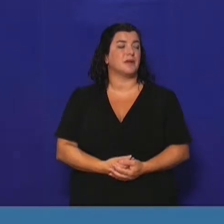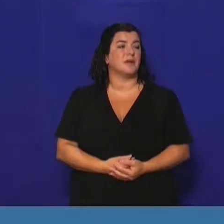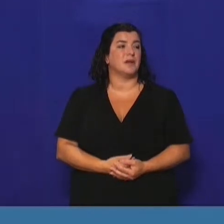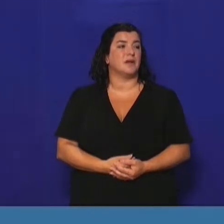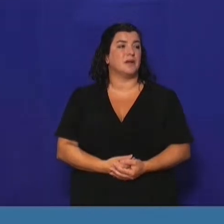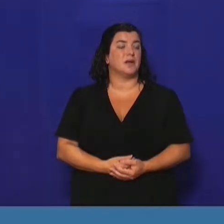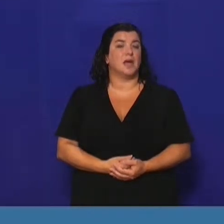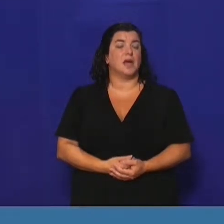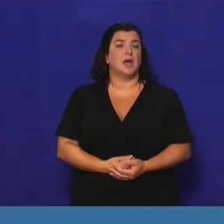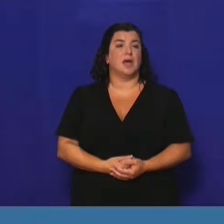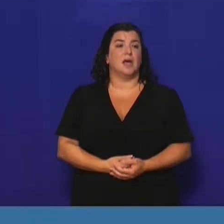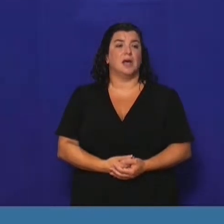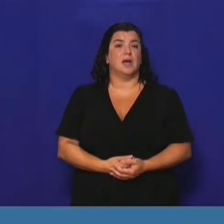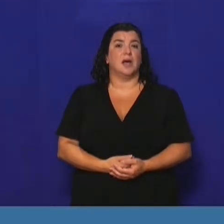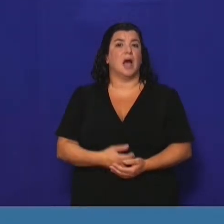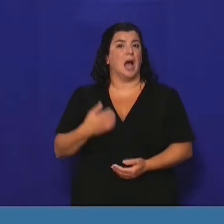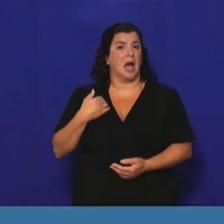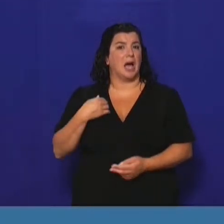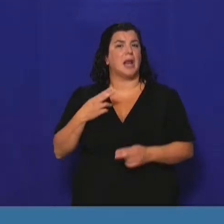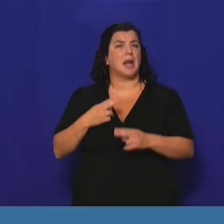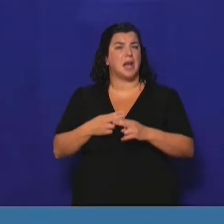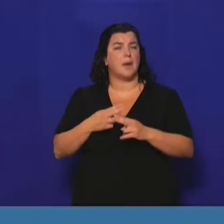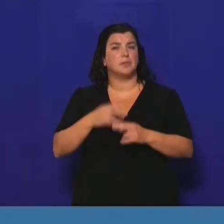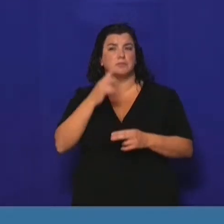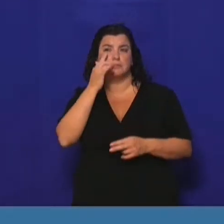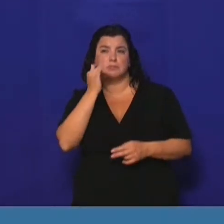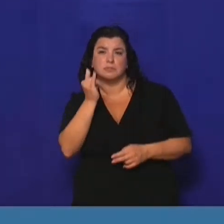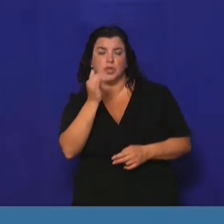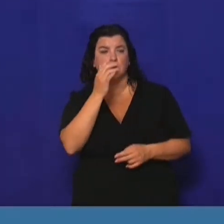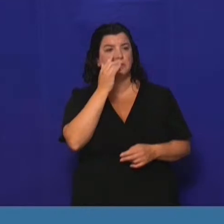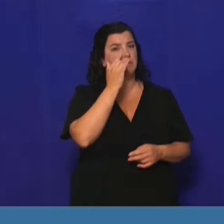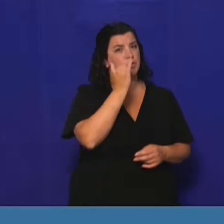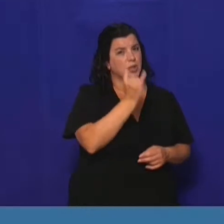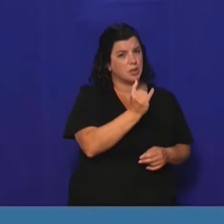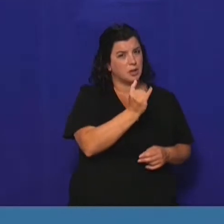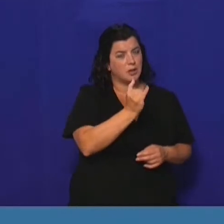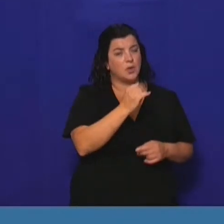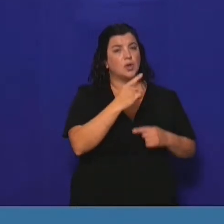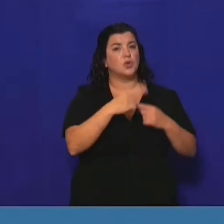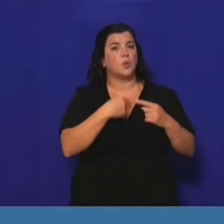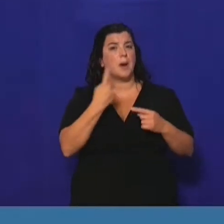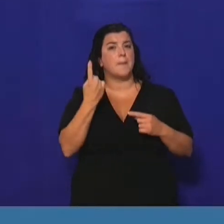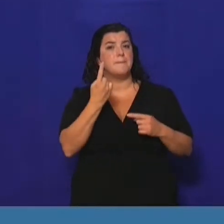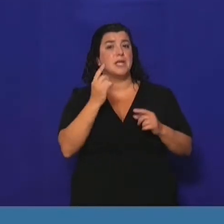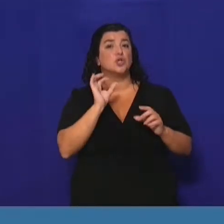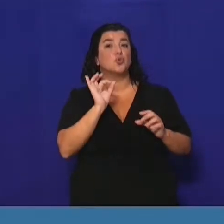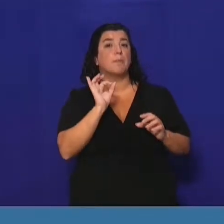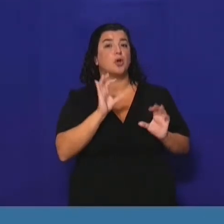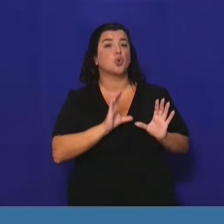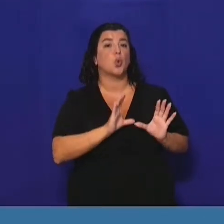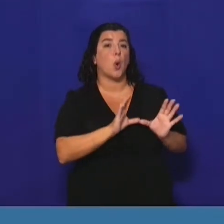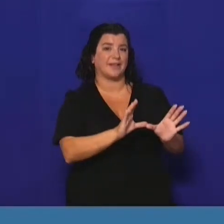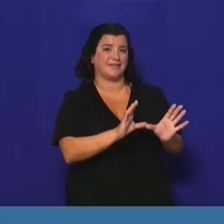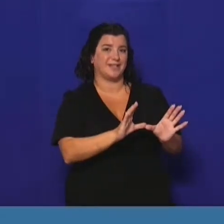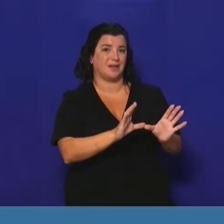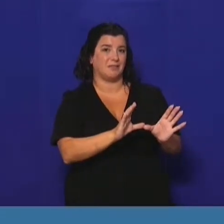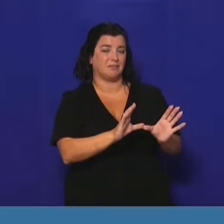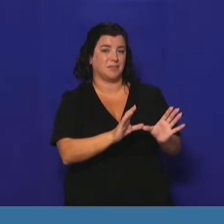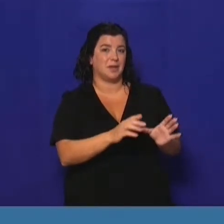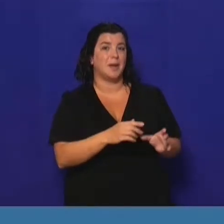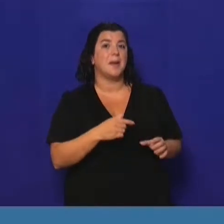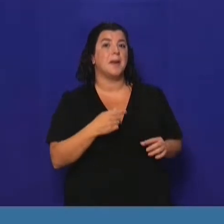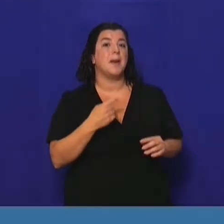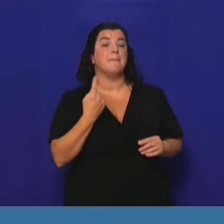bħalma semmejt tajjeb inti nagħmlu diversi ispezzjonijiet, waħda minnhom huma fuq dawk in-nies li jkunu qegħdin f'kwarantina. Kemm dawk in-nies li